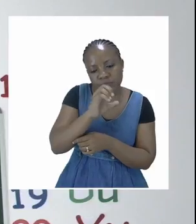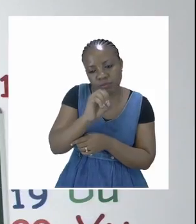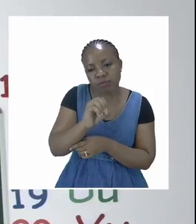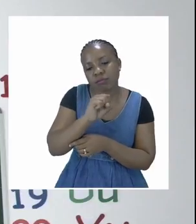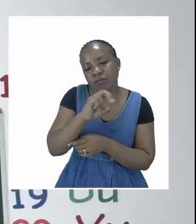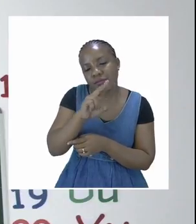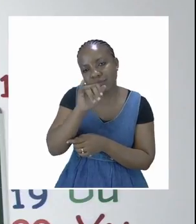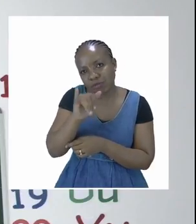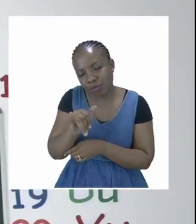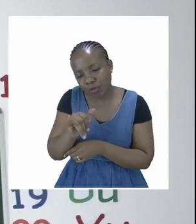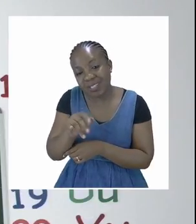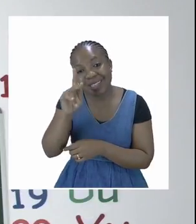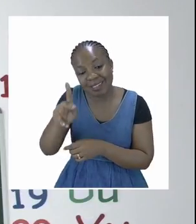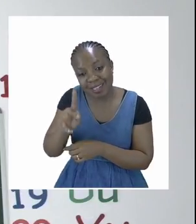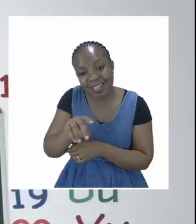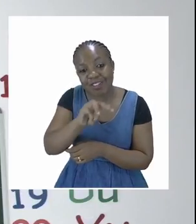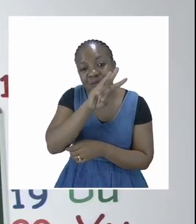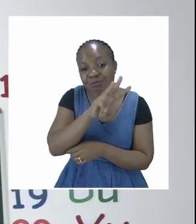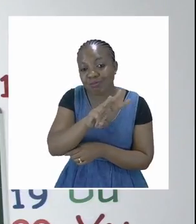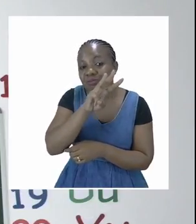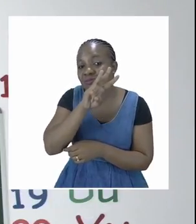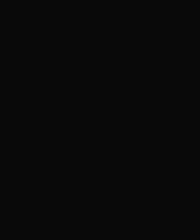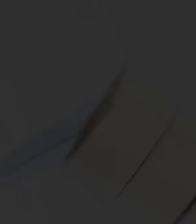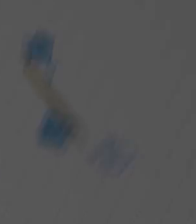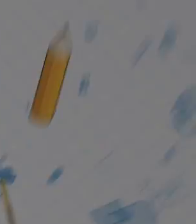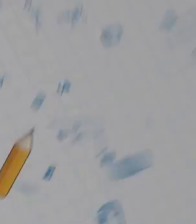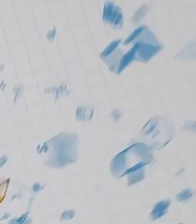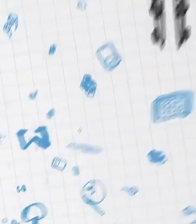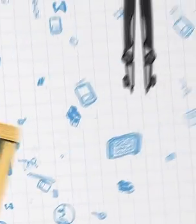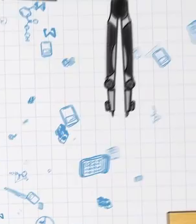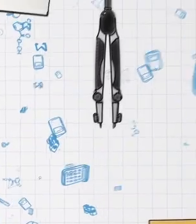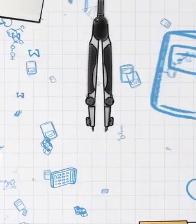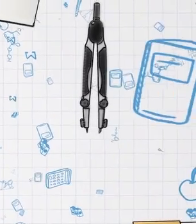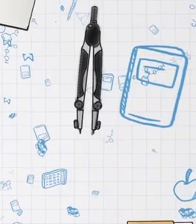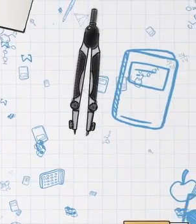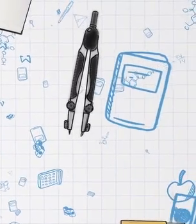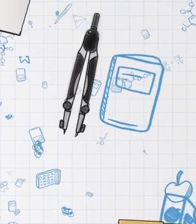our website, Zoshi Online.